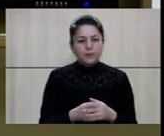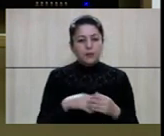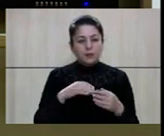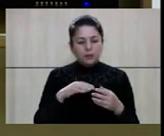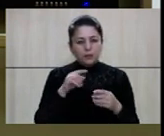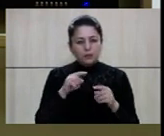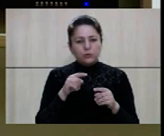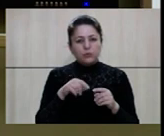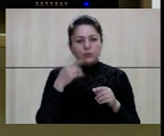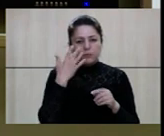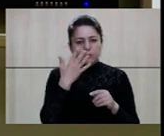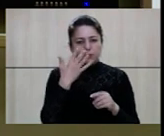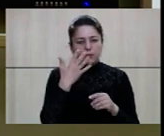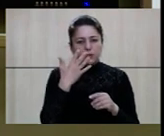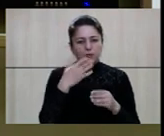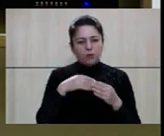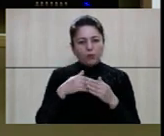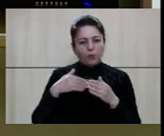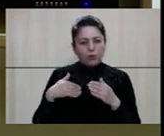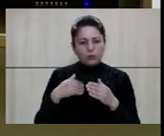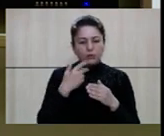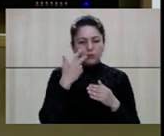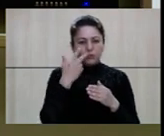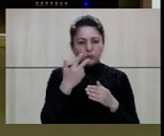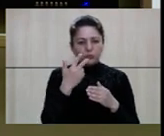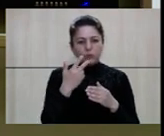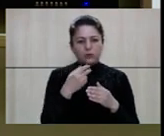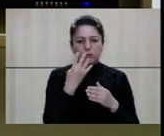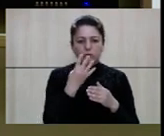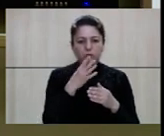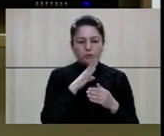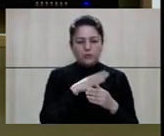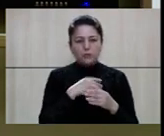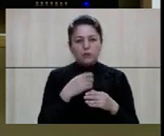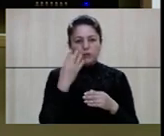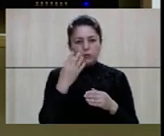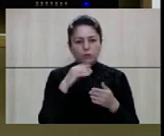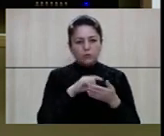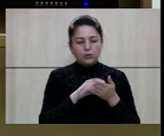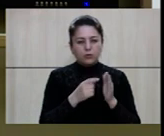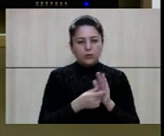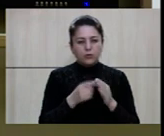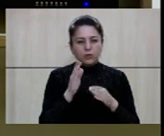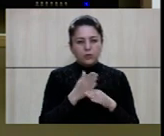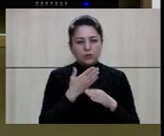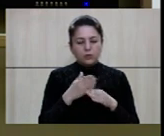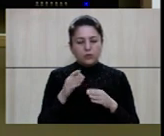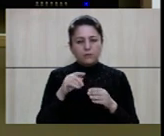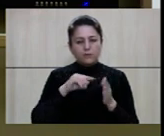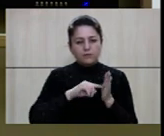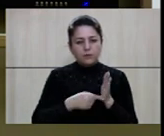Shunda 5 butun, mana orqadan 3 ta, bu bilan 4 ta bo'ldi. 4 ta xonani ajratib virgul